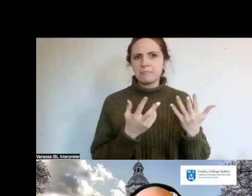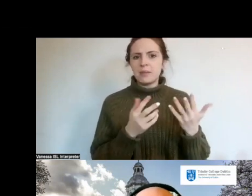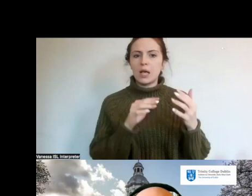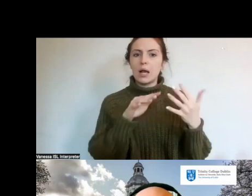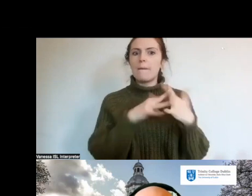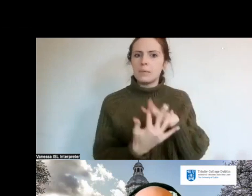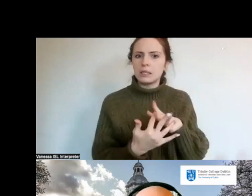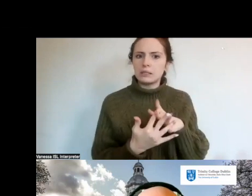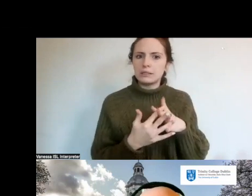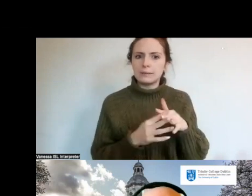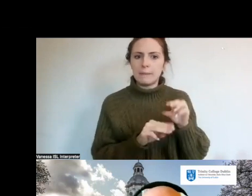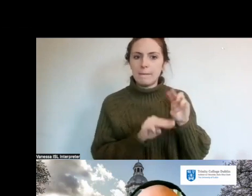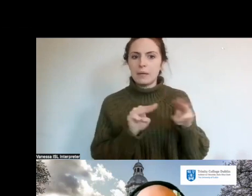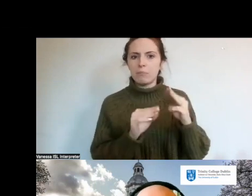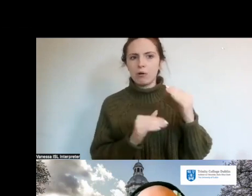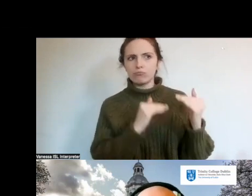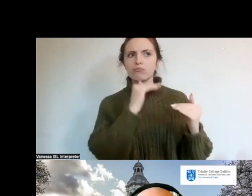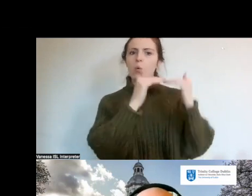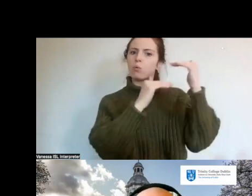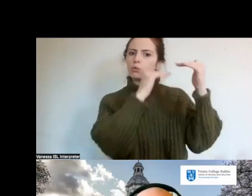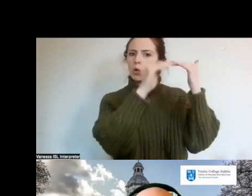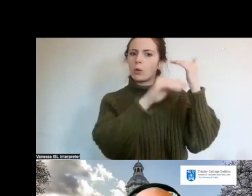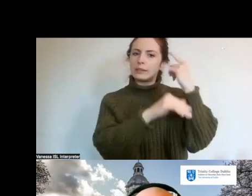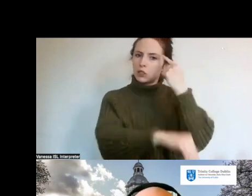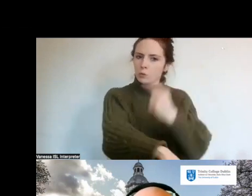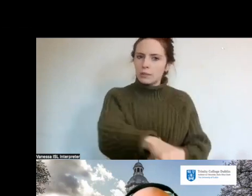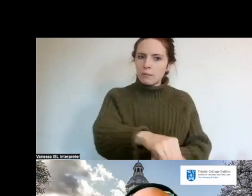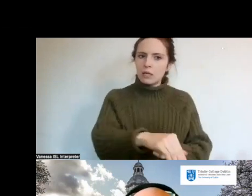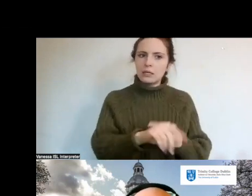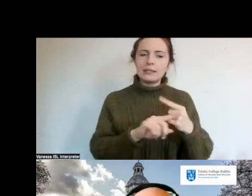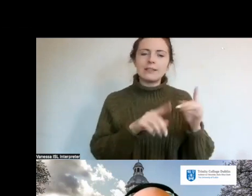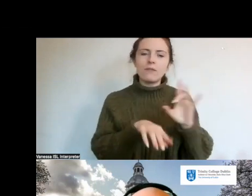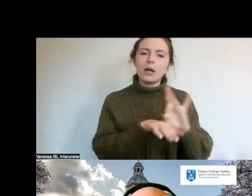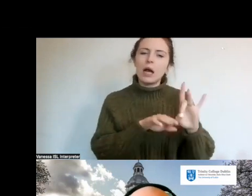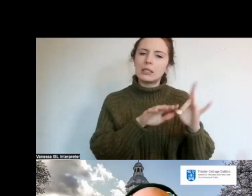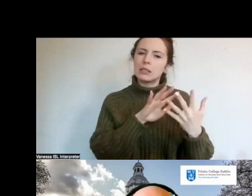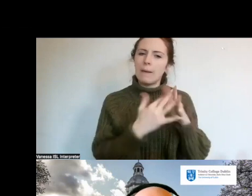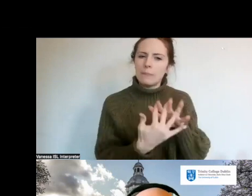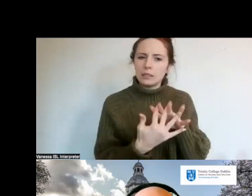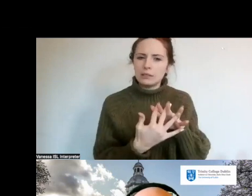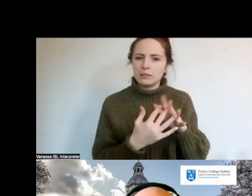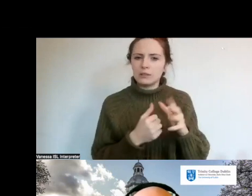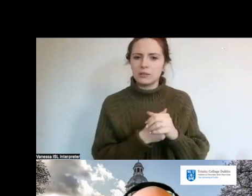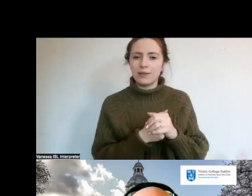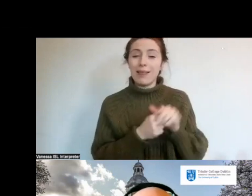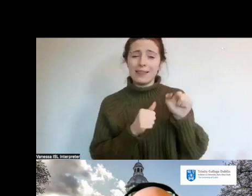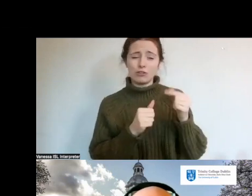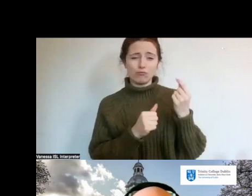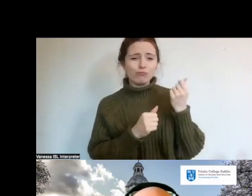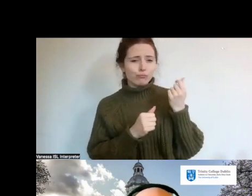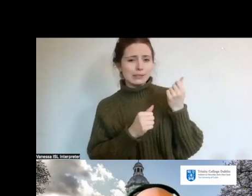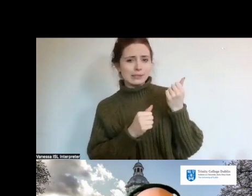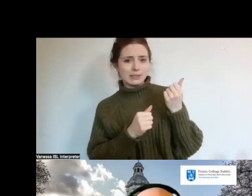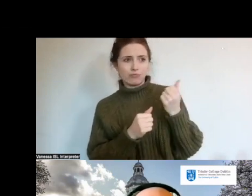as people age with intellectual disability. And we have to remember that aging with intellectual disability is a relatively recent phenomenon. So we're